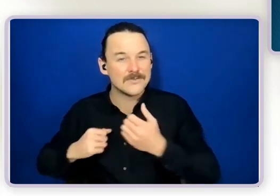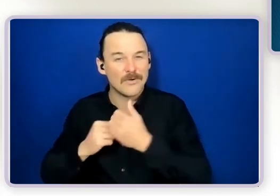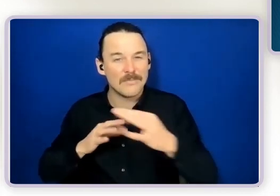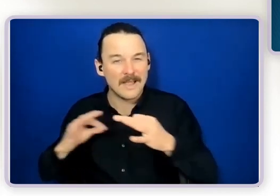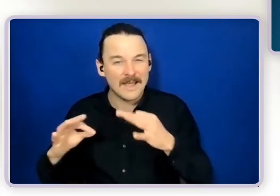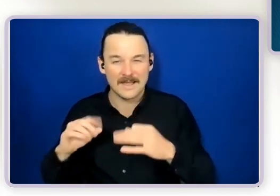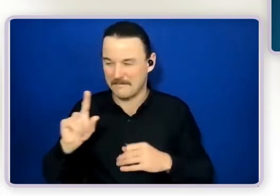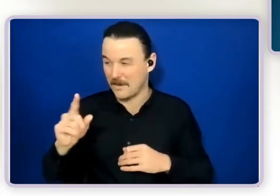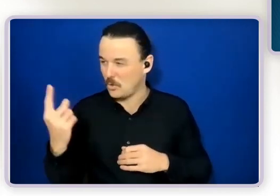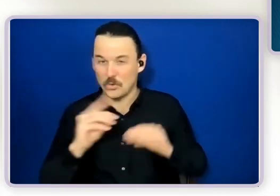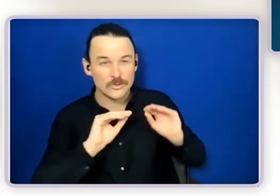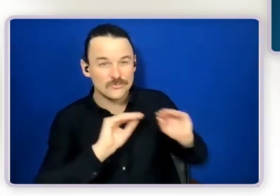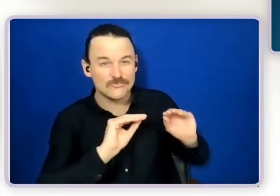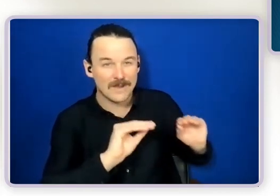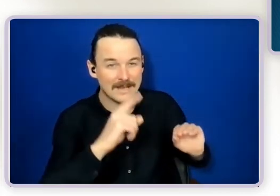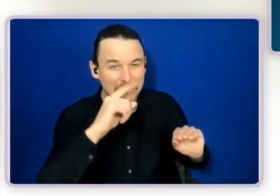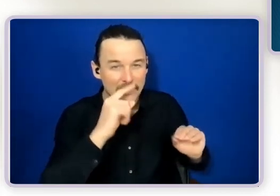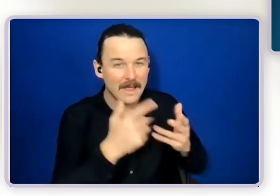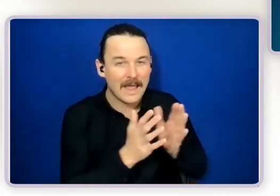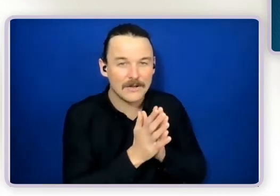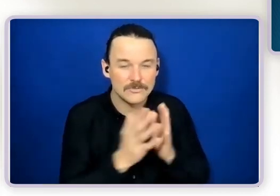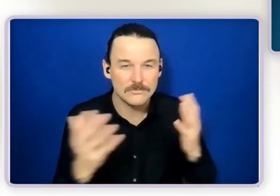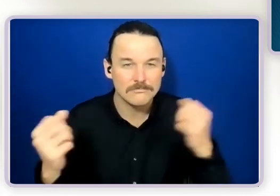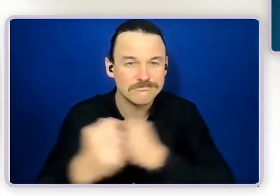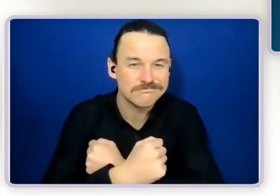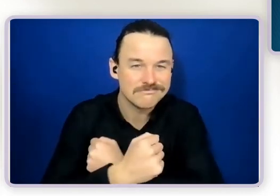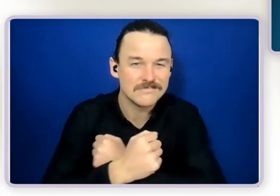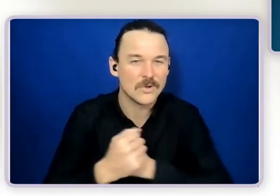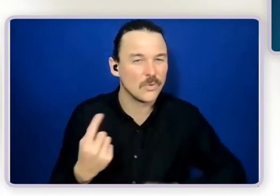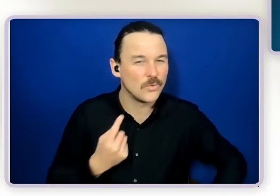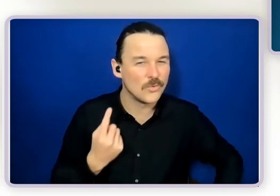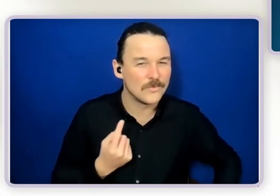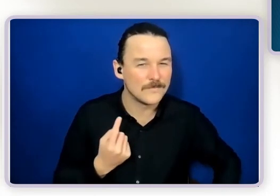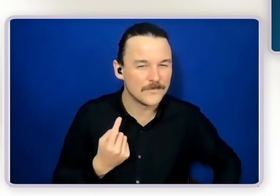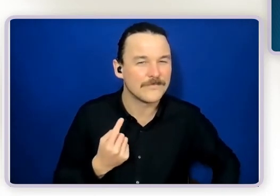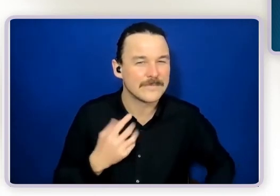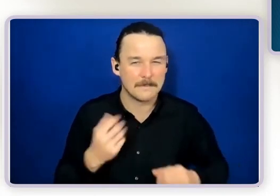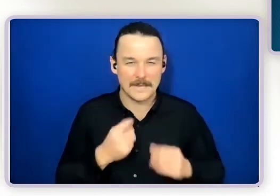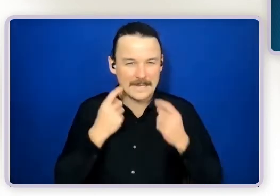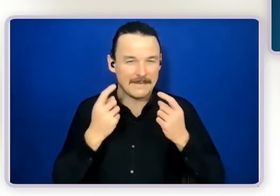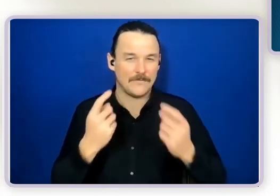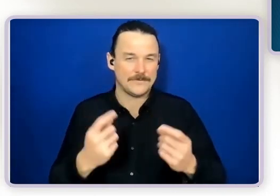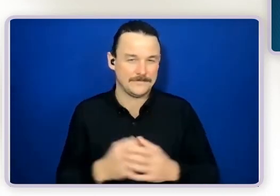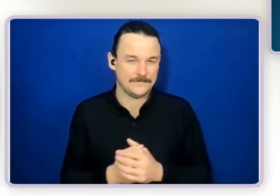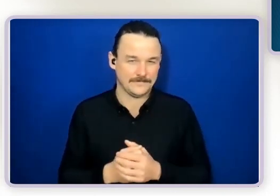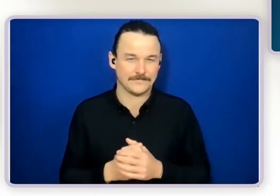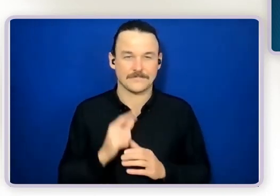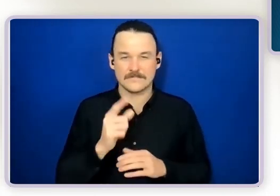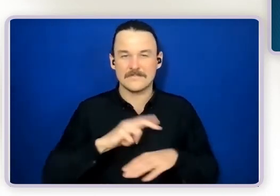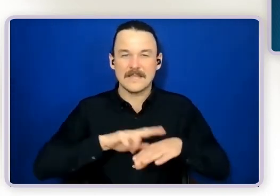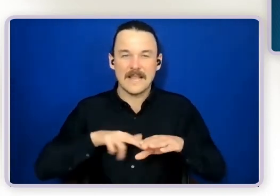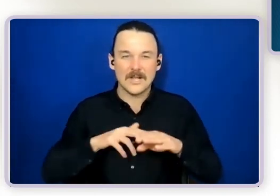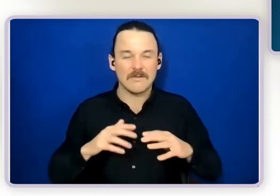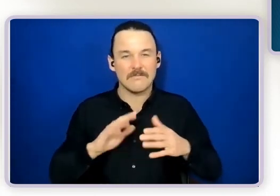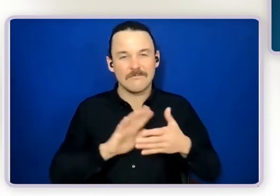in restraint. It mentions the National Framework for Reducing and Eliminating the Use of Restrictive Practices. That's